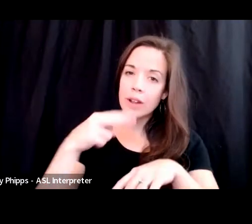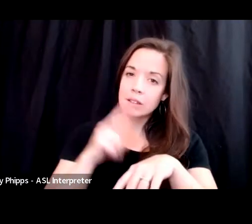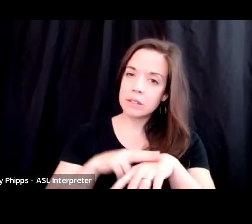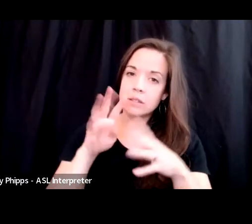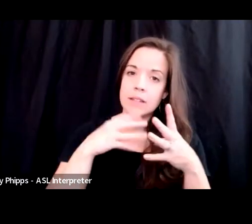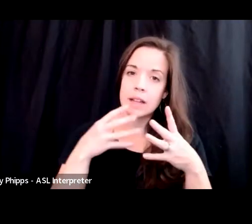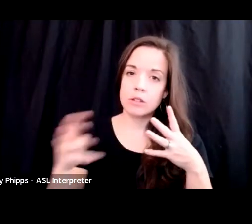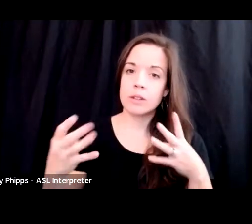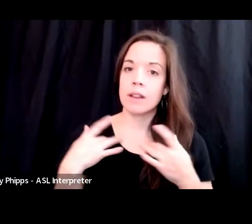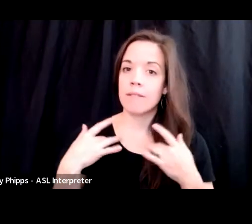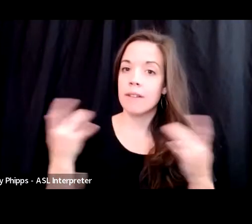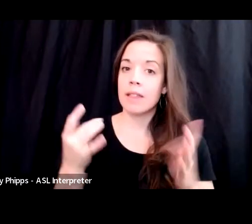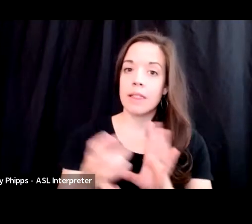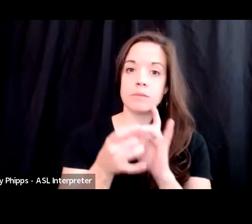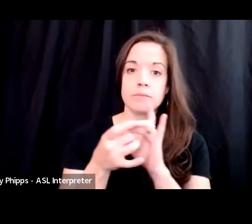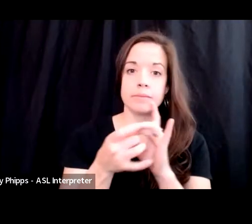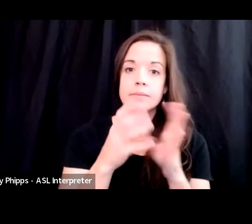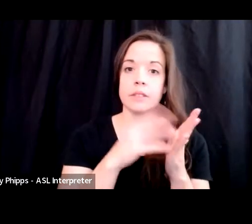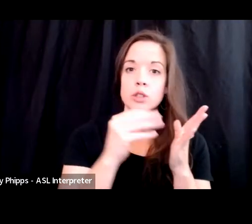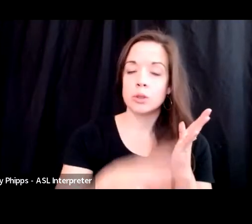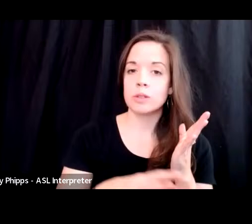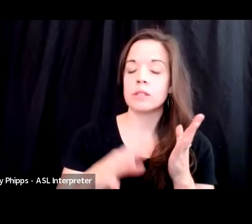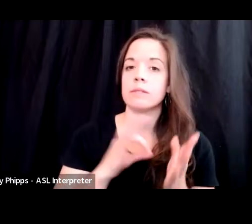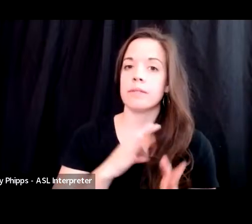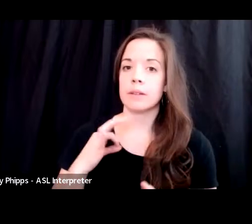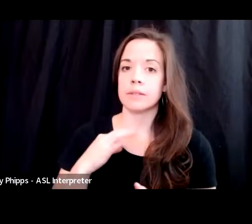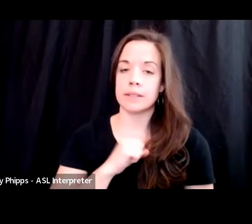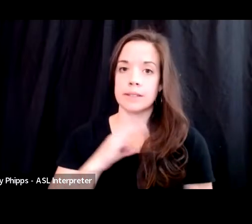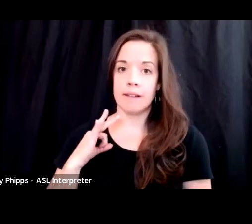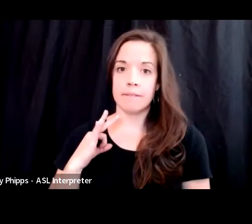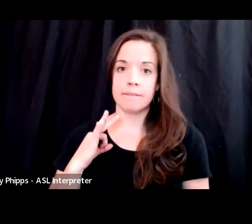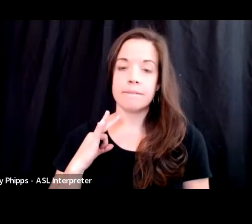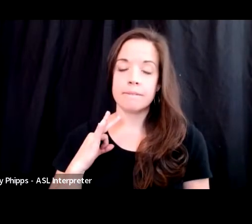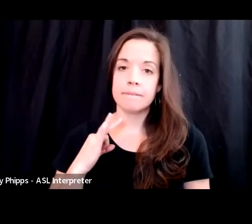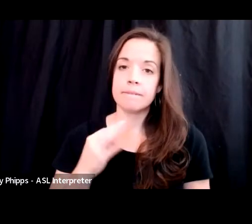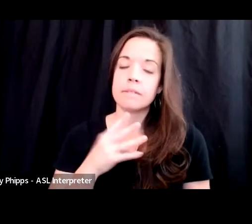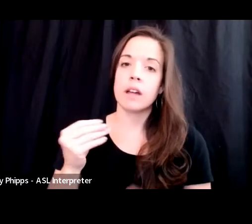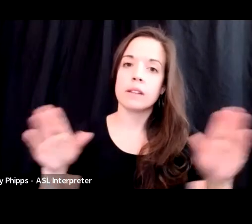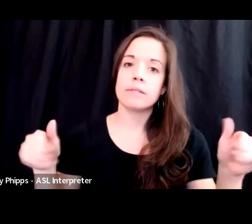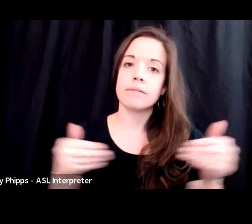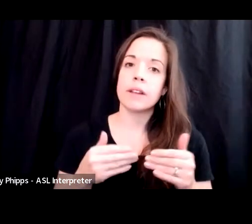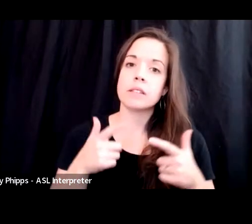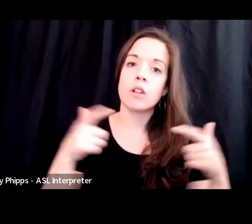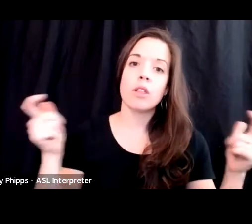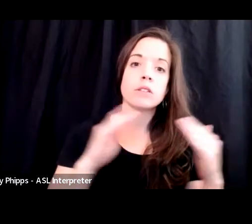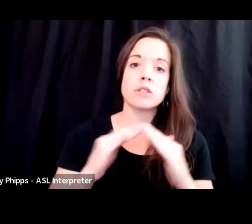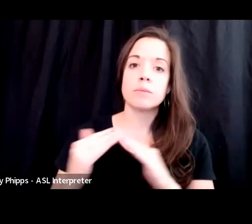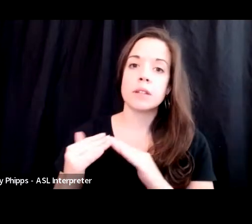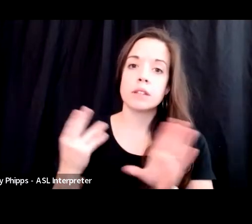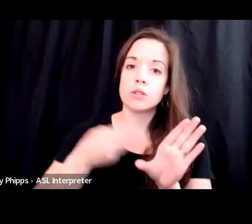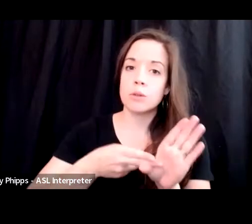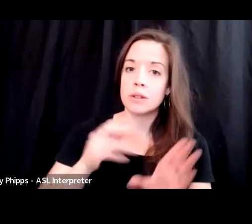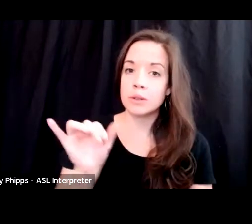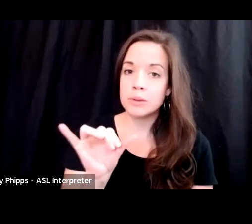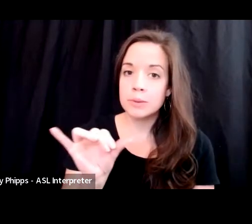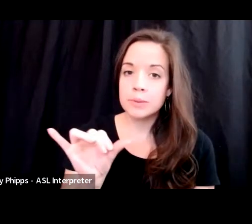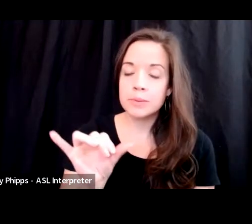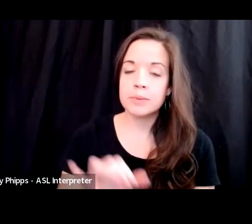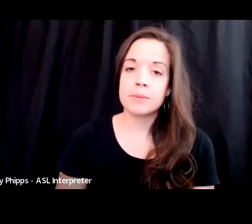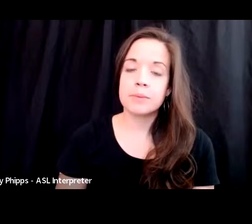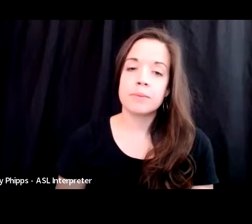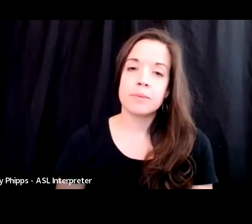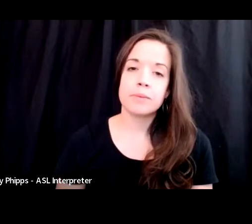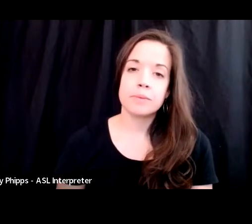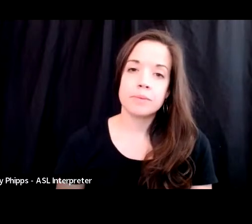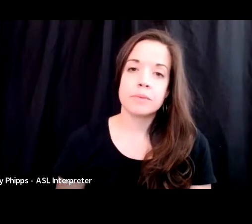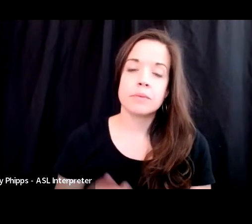event that unites students, faculty, and staff and invites the larger community to join us as well. Throughout